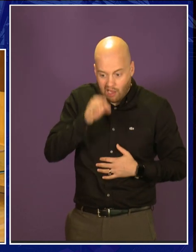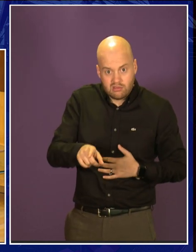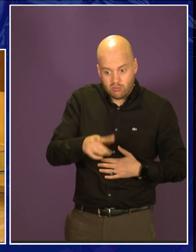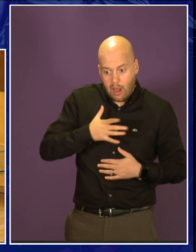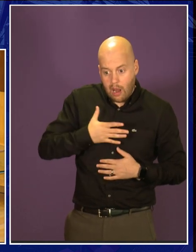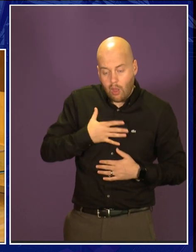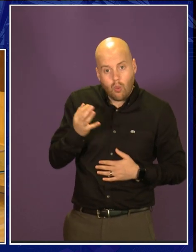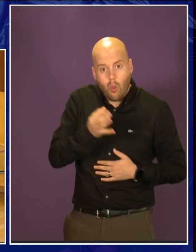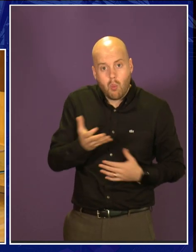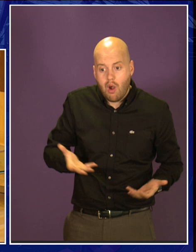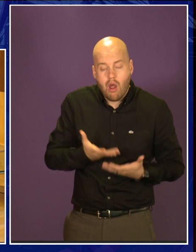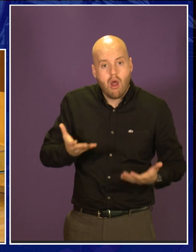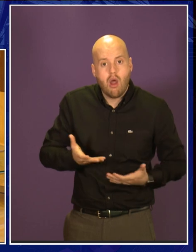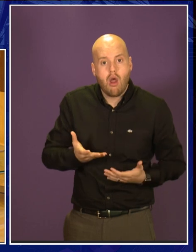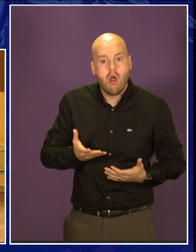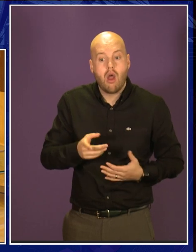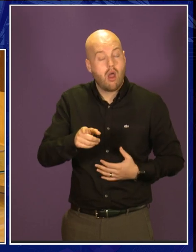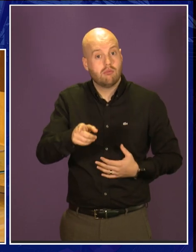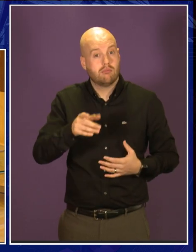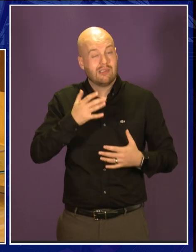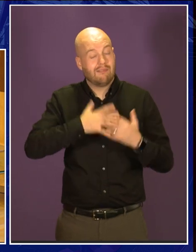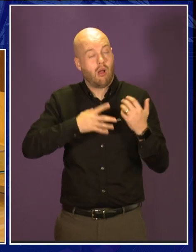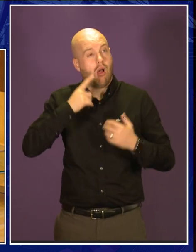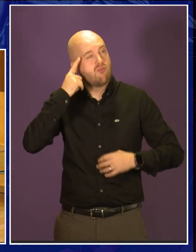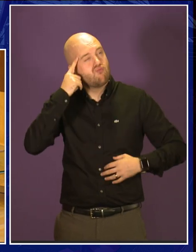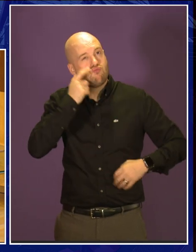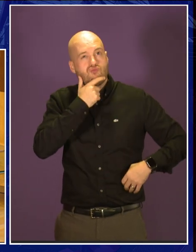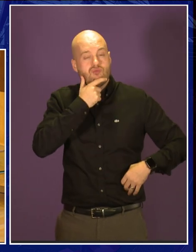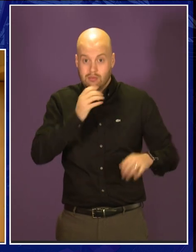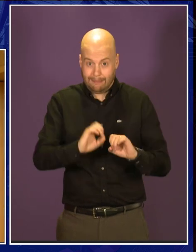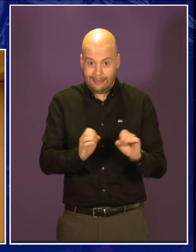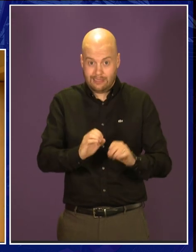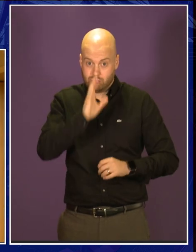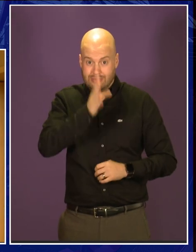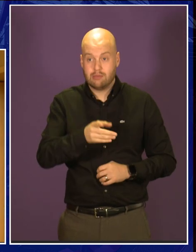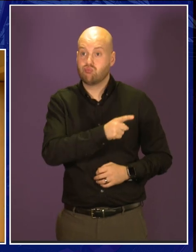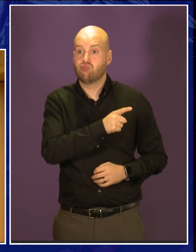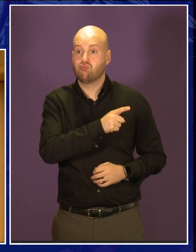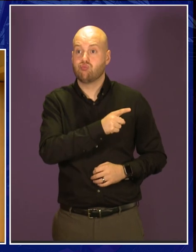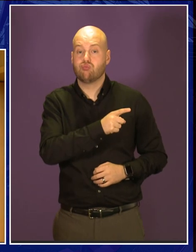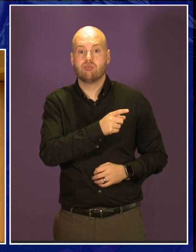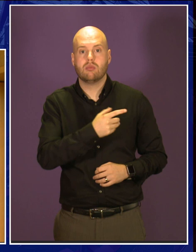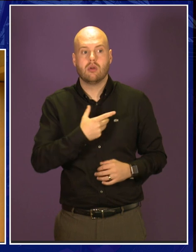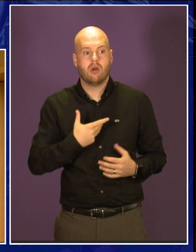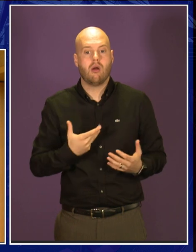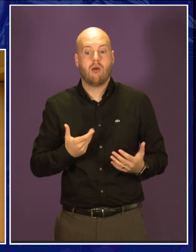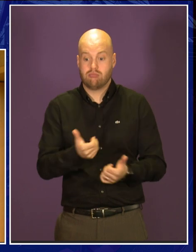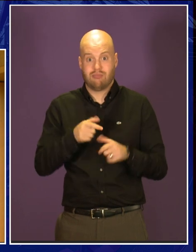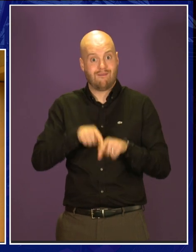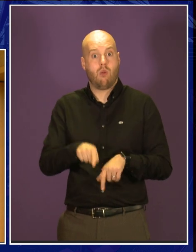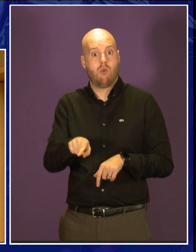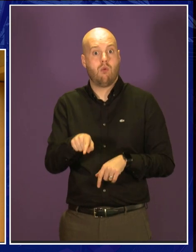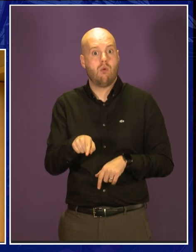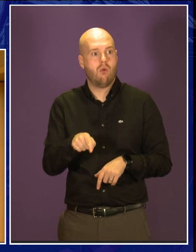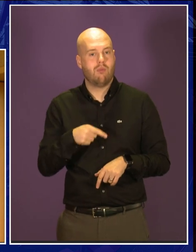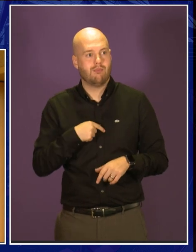And she pointed the direction without thinking immediately, and we ran that direction. Some people went to the other